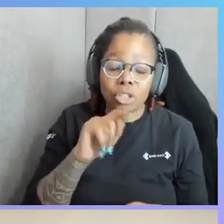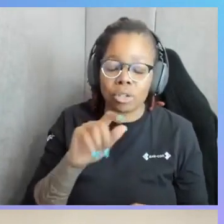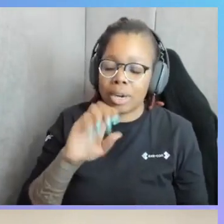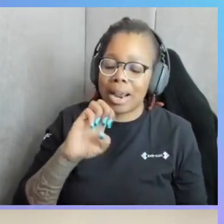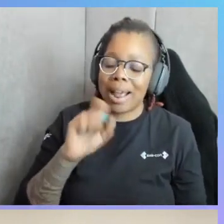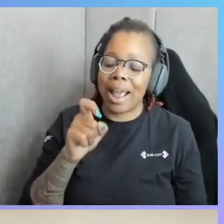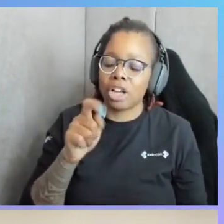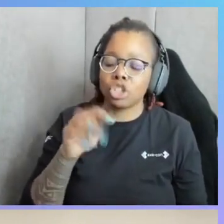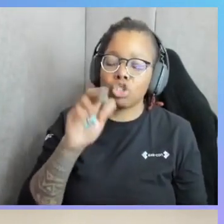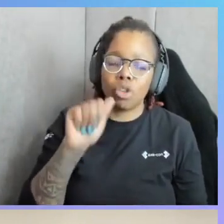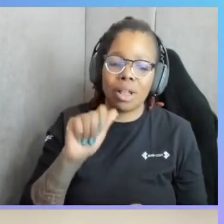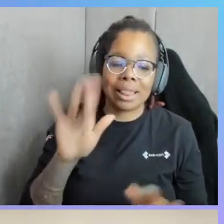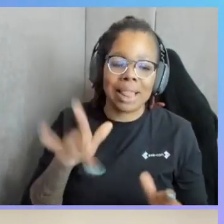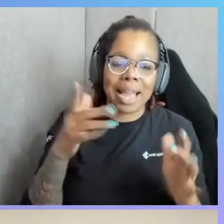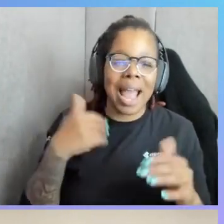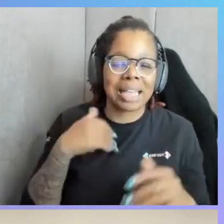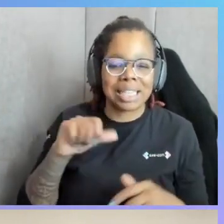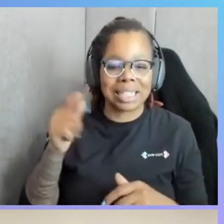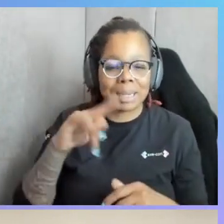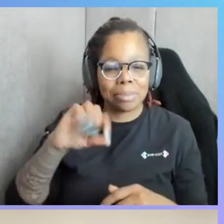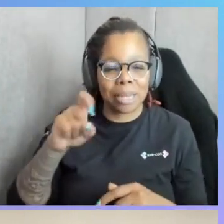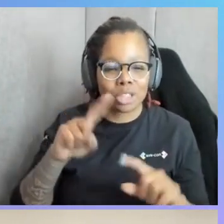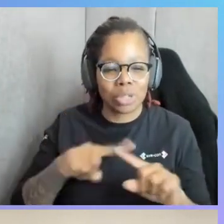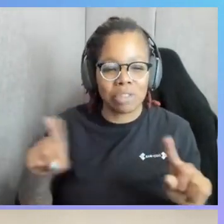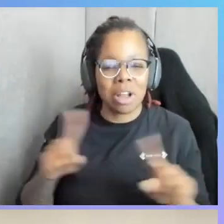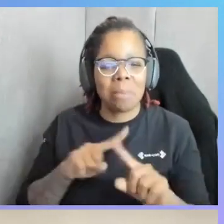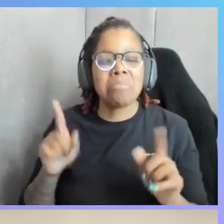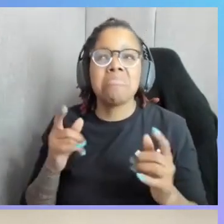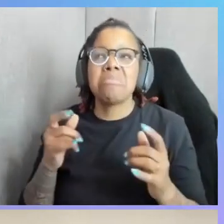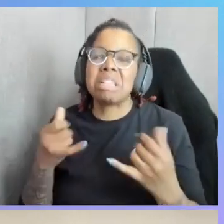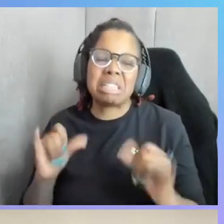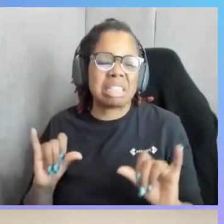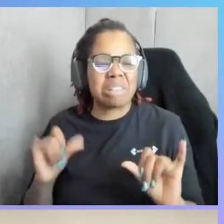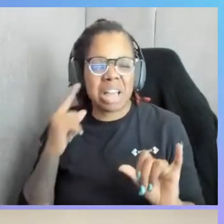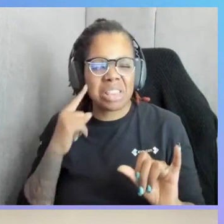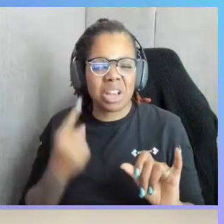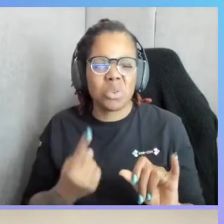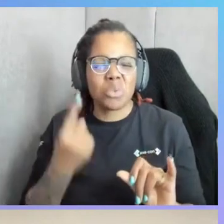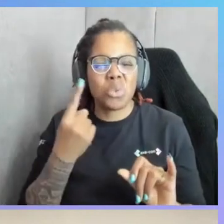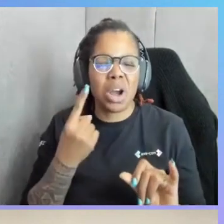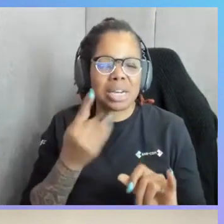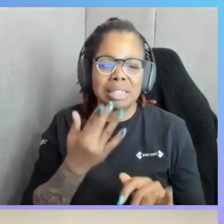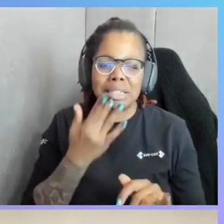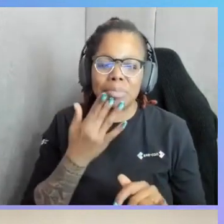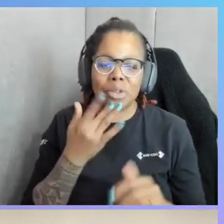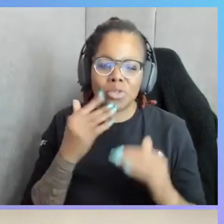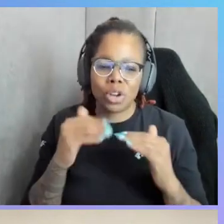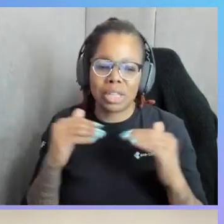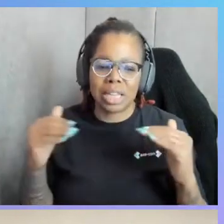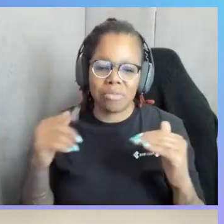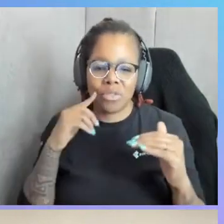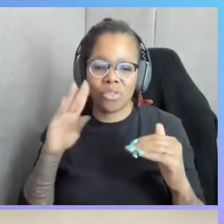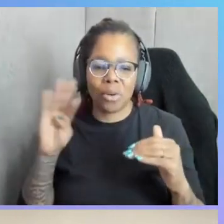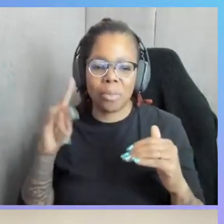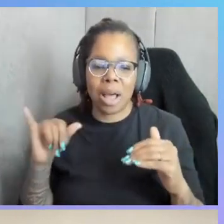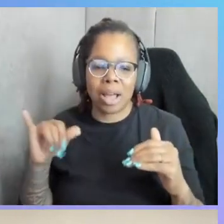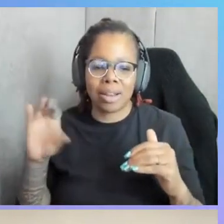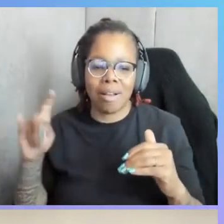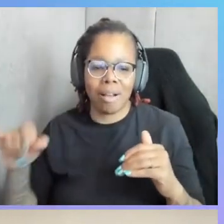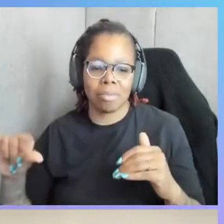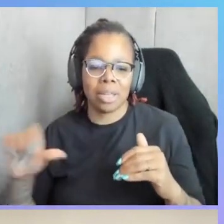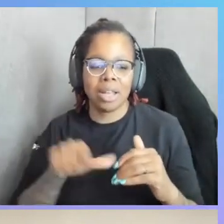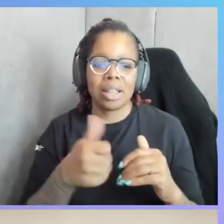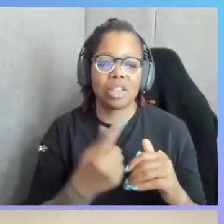difference, but I still think it'd be fair to deem one as the preferred level for body copy and the